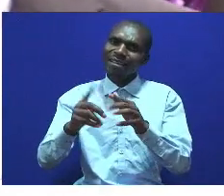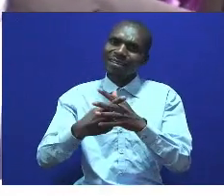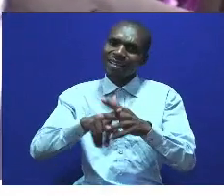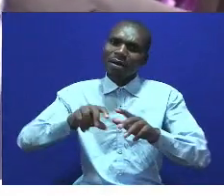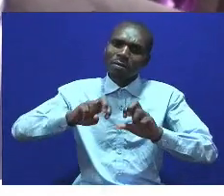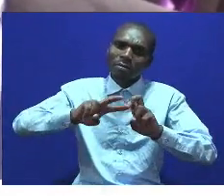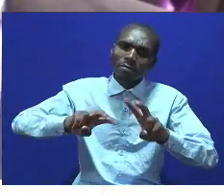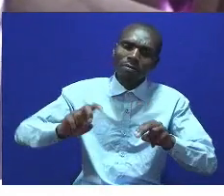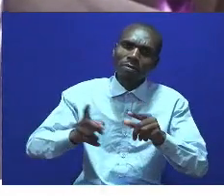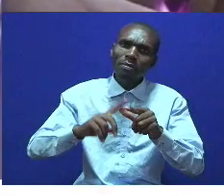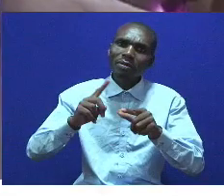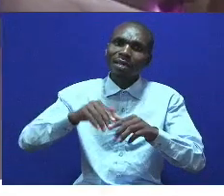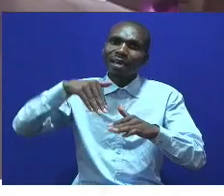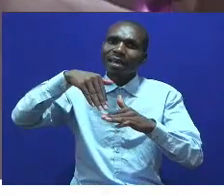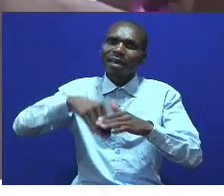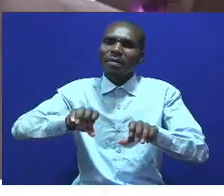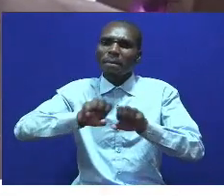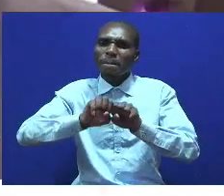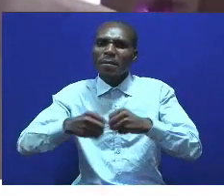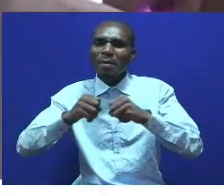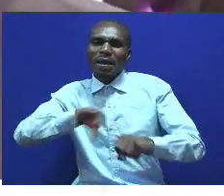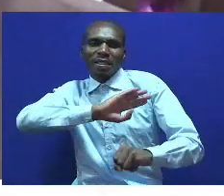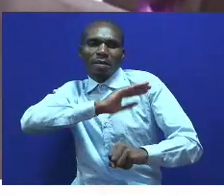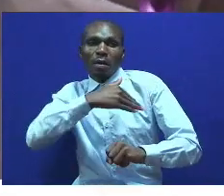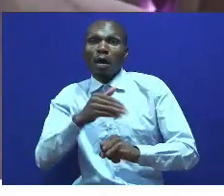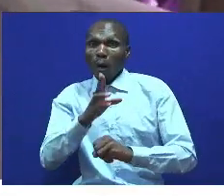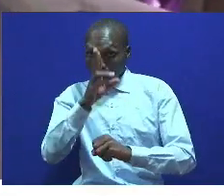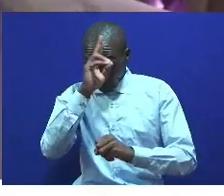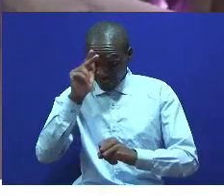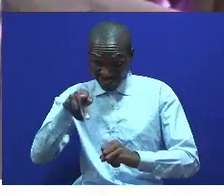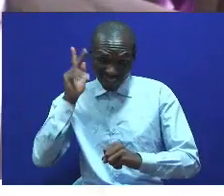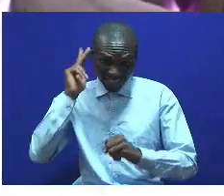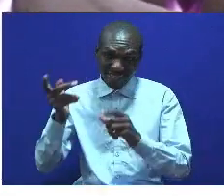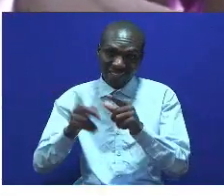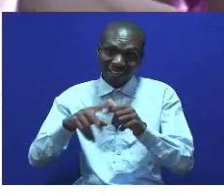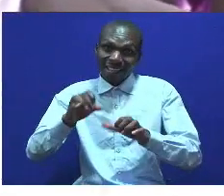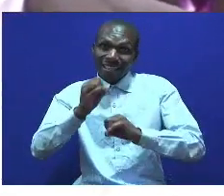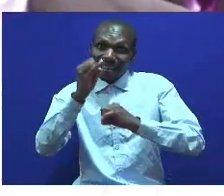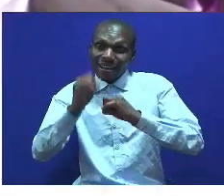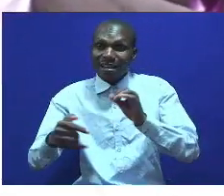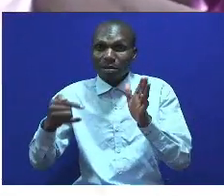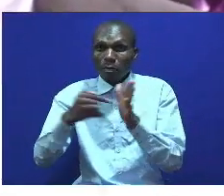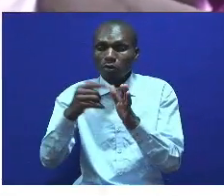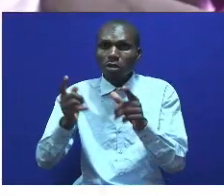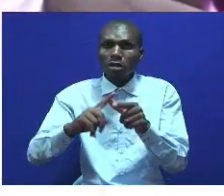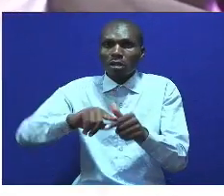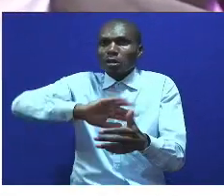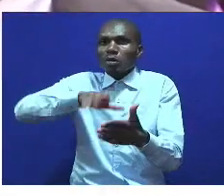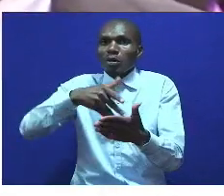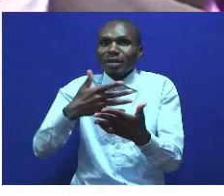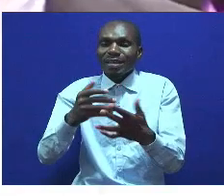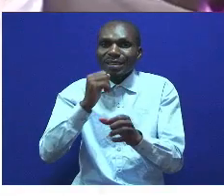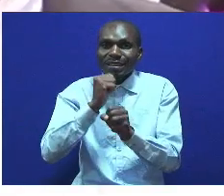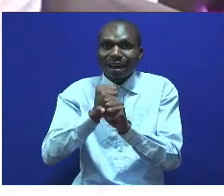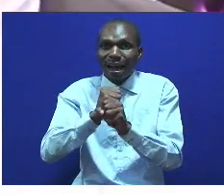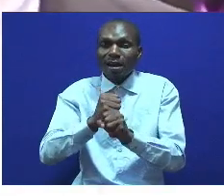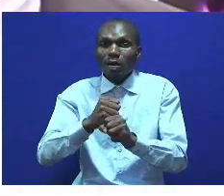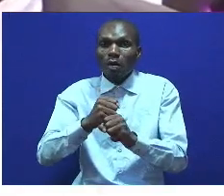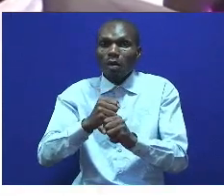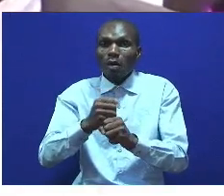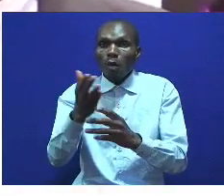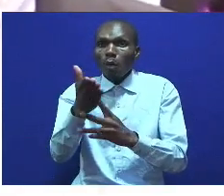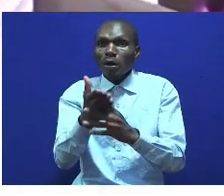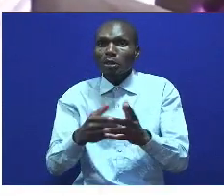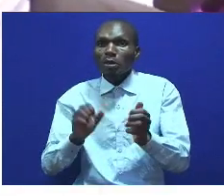investigations into the abuse of police power in Kisii County. Lastly, all these things must happen within the next 14